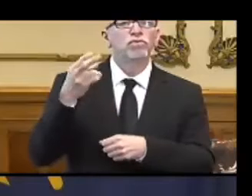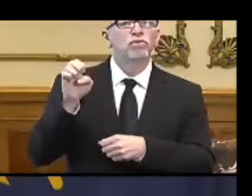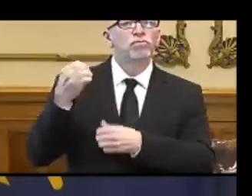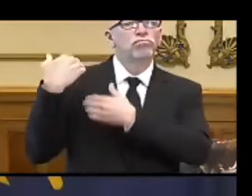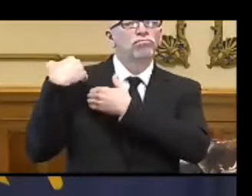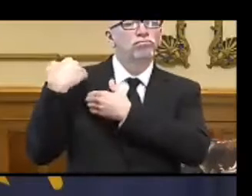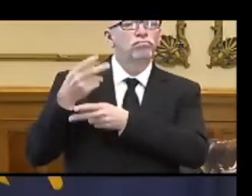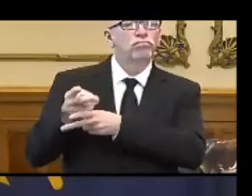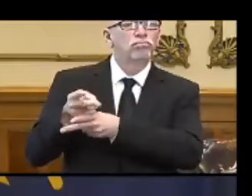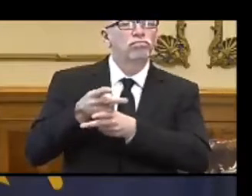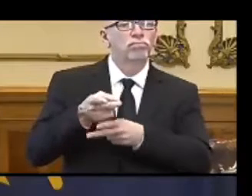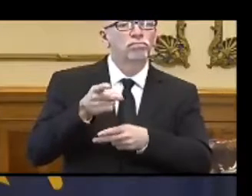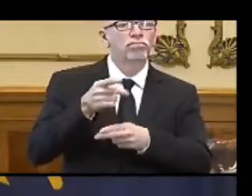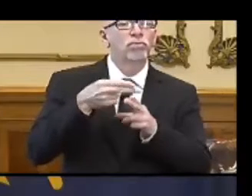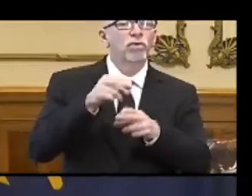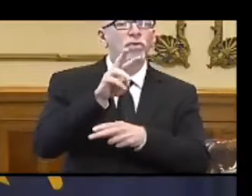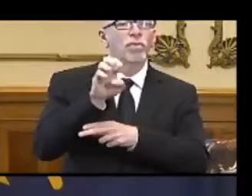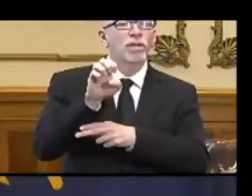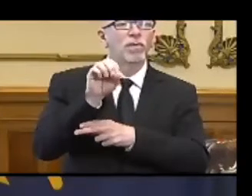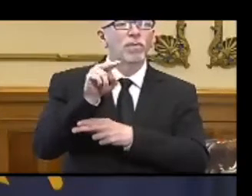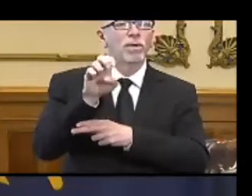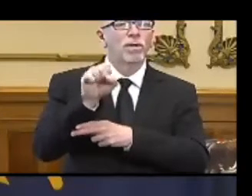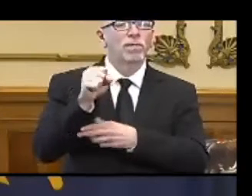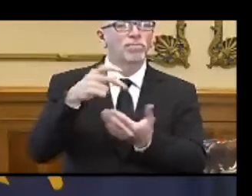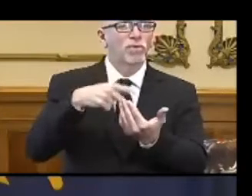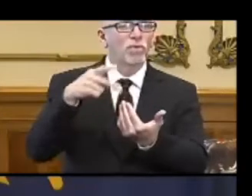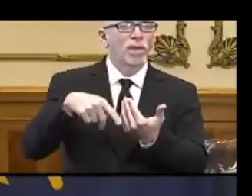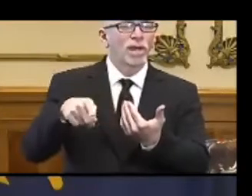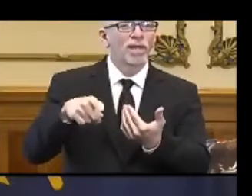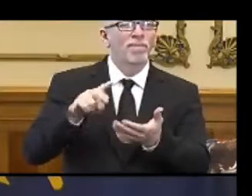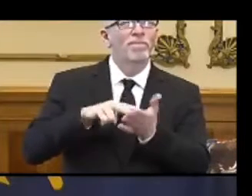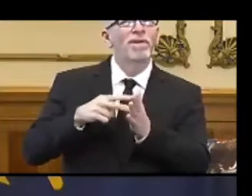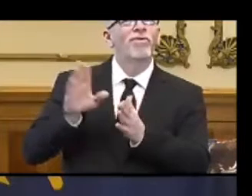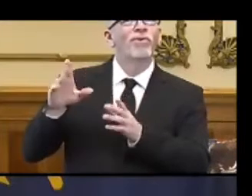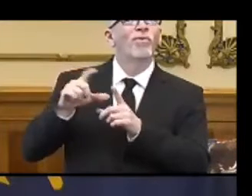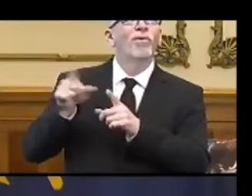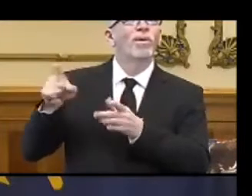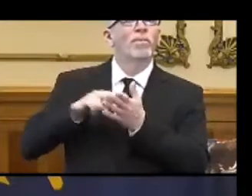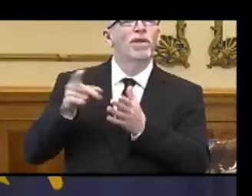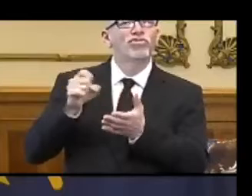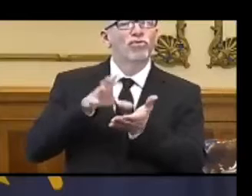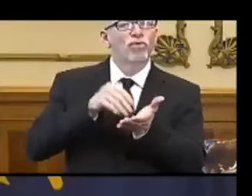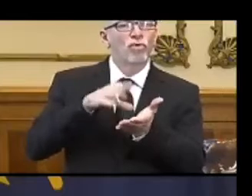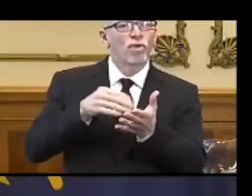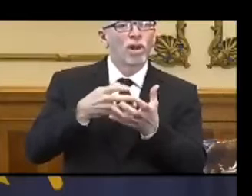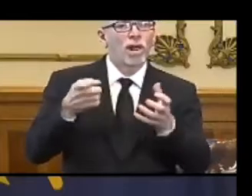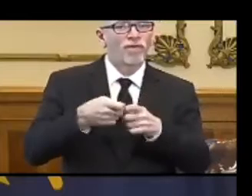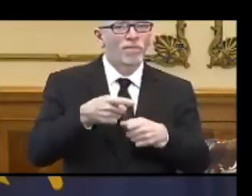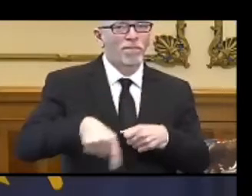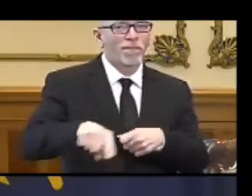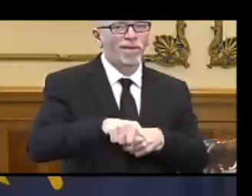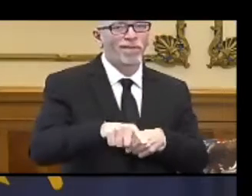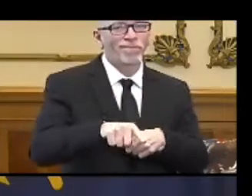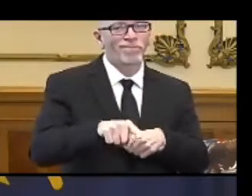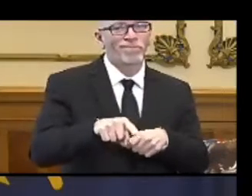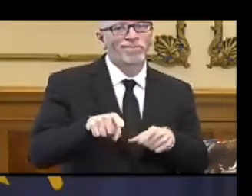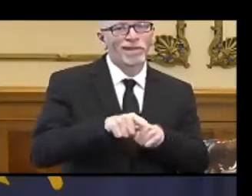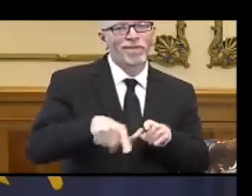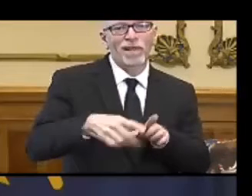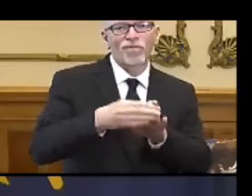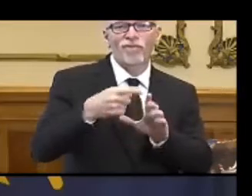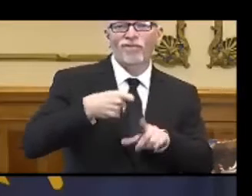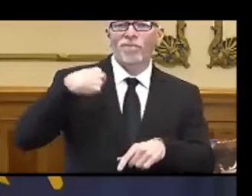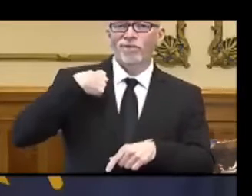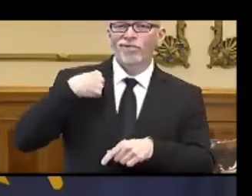the We Ones program, where, in her words, she said she learned as much from them as they learned from